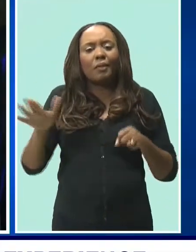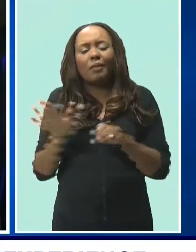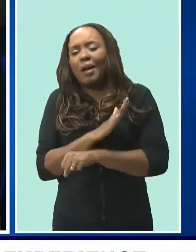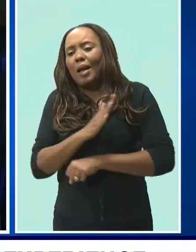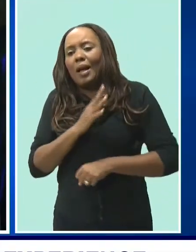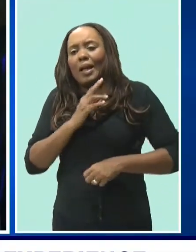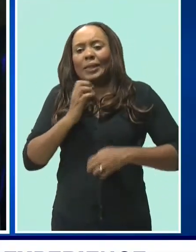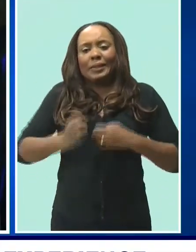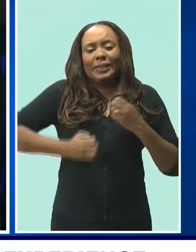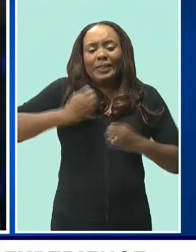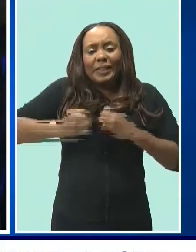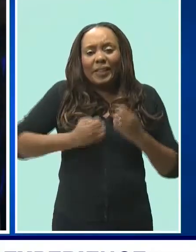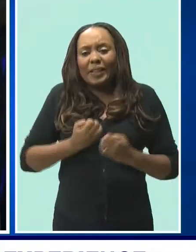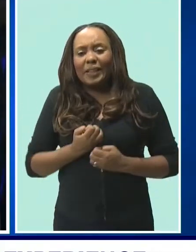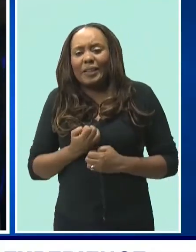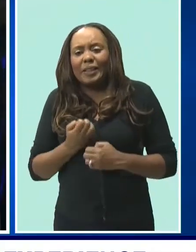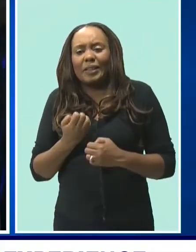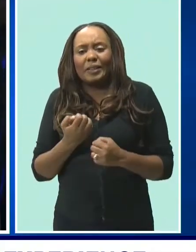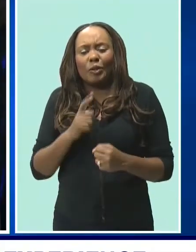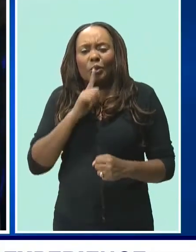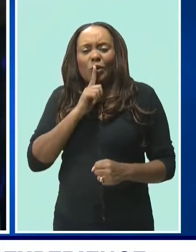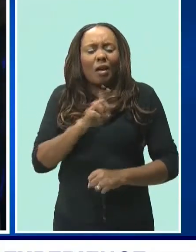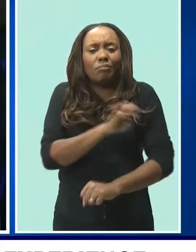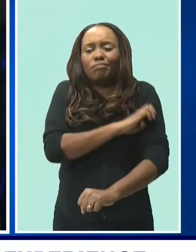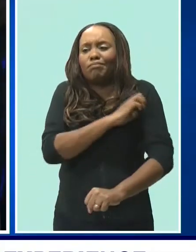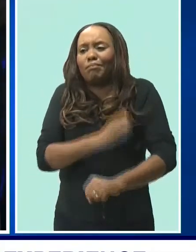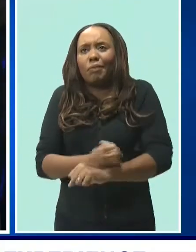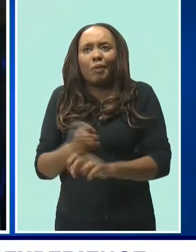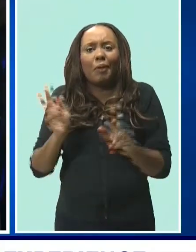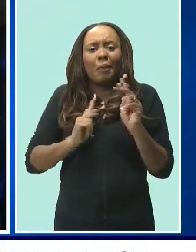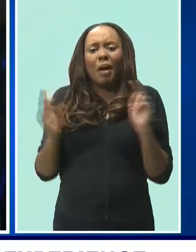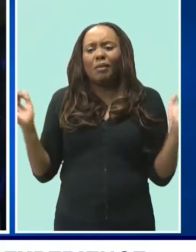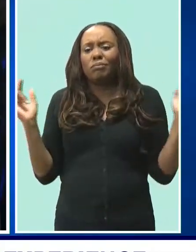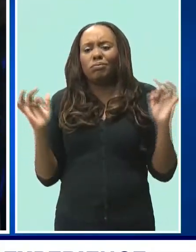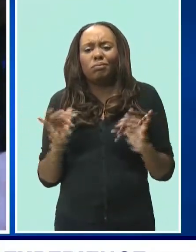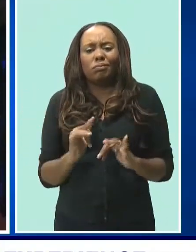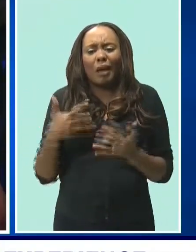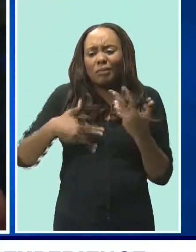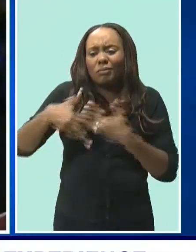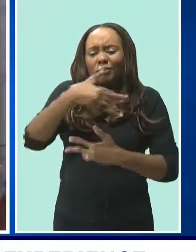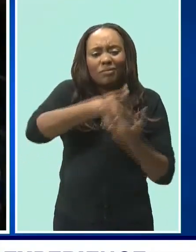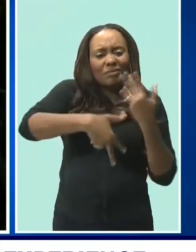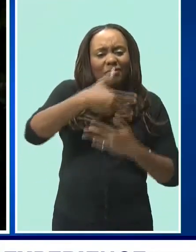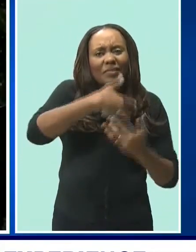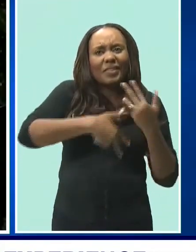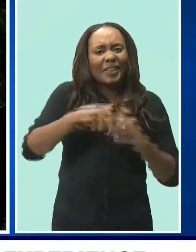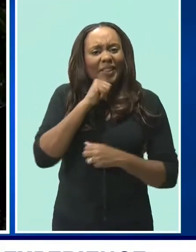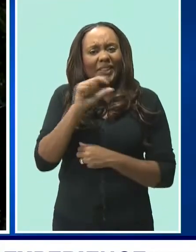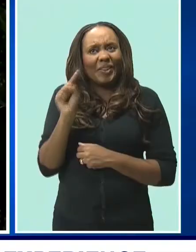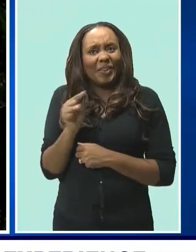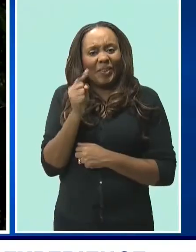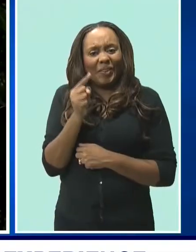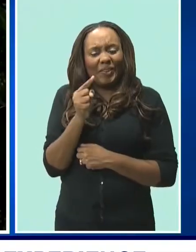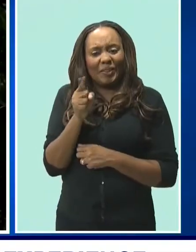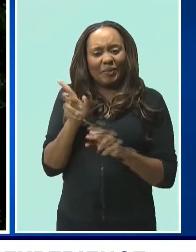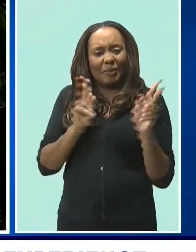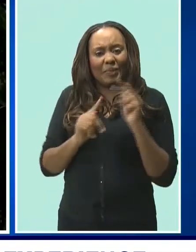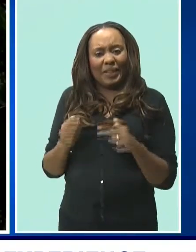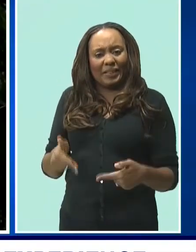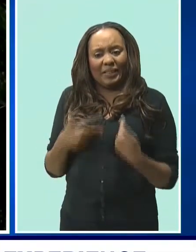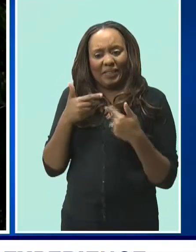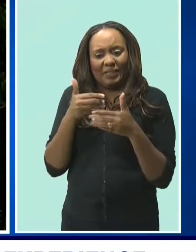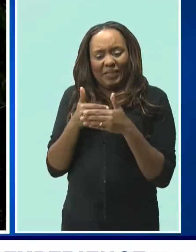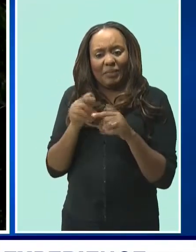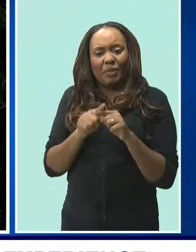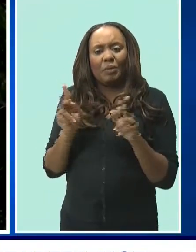energy, full of life. During the day, there's so many patrons that keep strolling in, not only from this environment, but